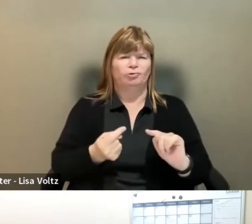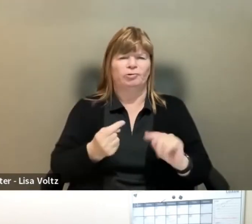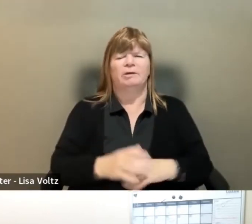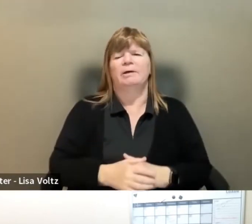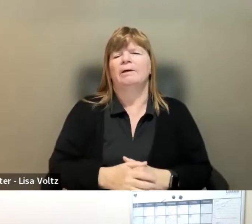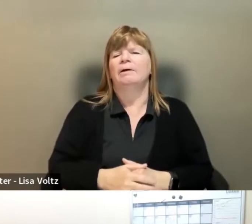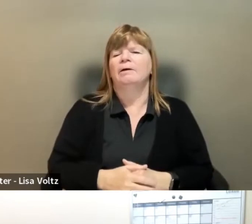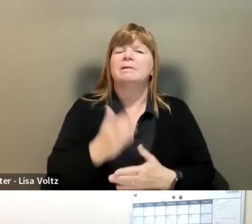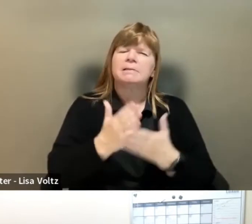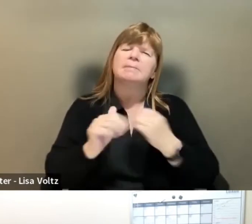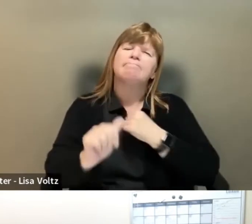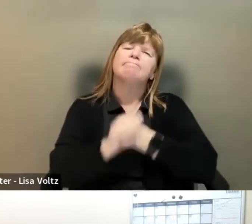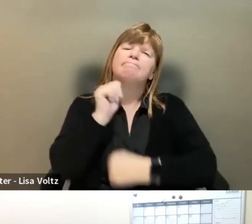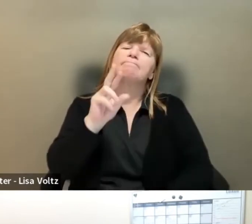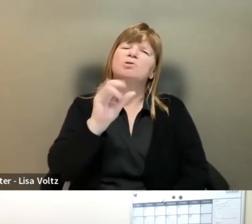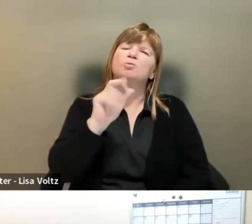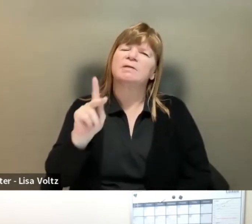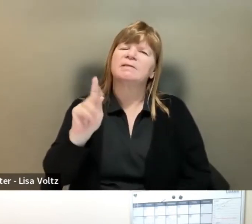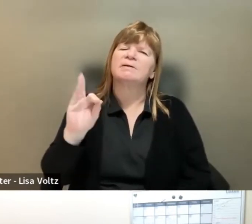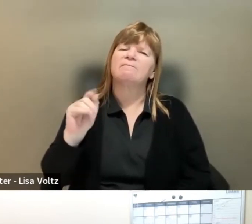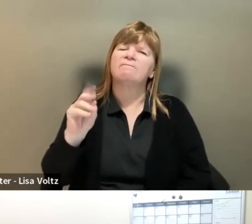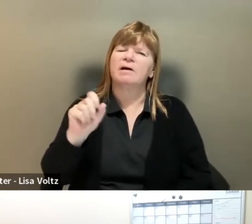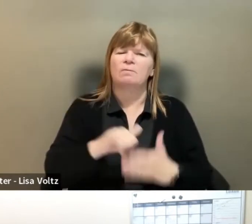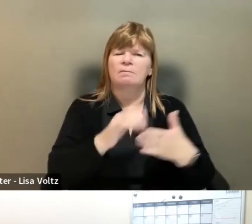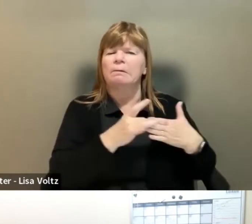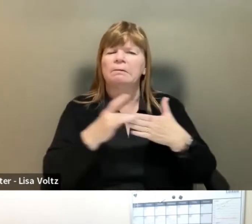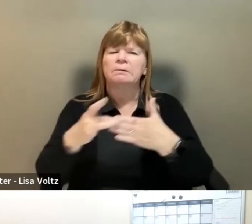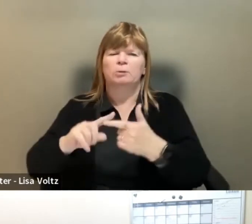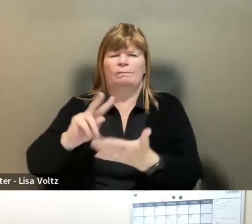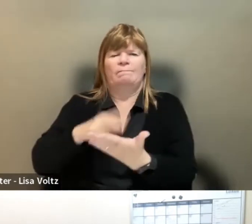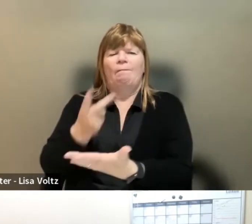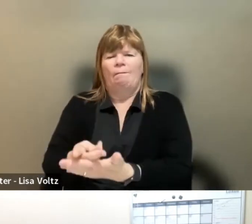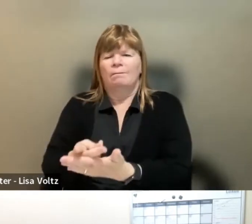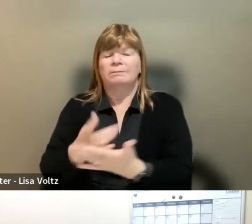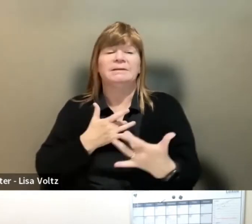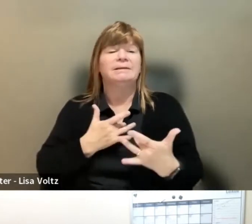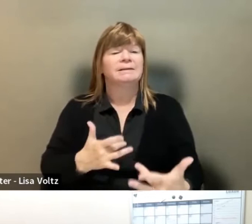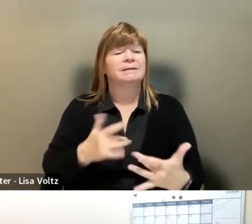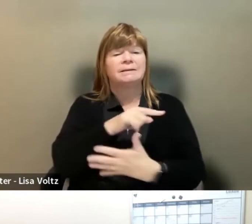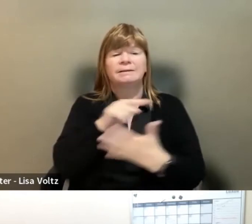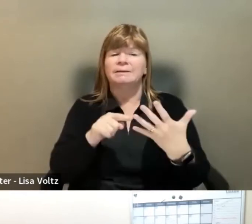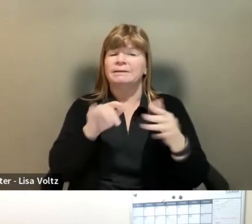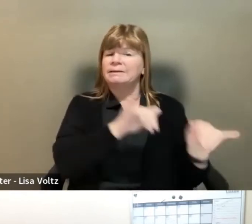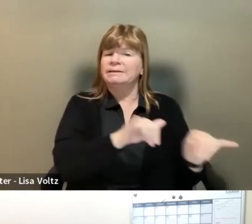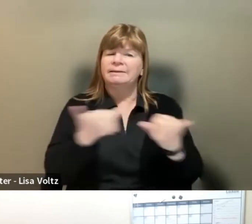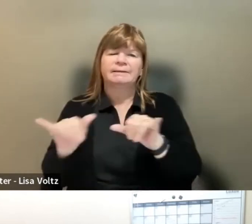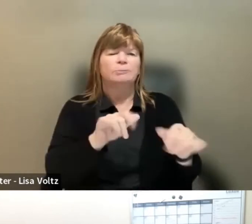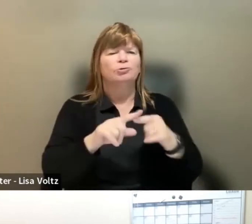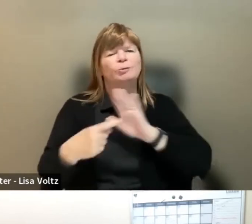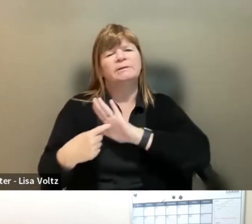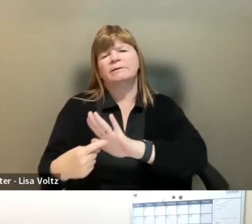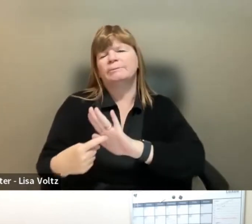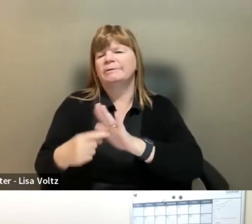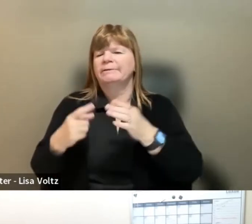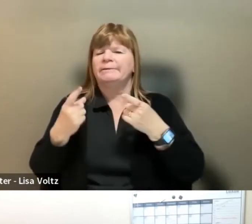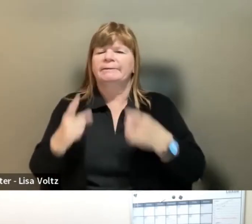certain risk factors that lead to falls, and many times these are similar to symptoms that are the result